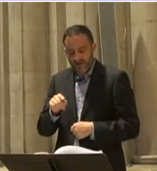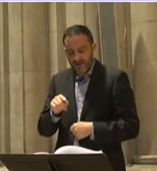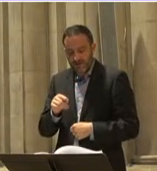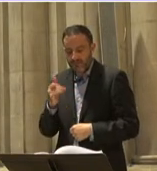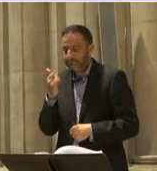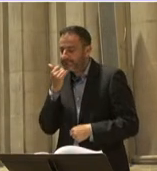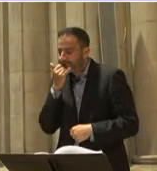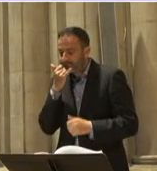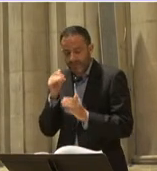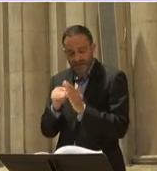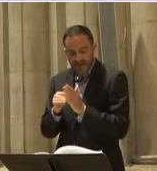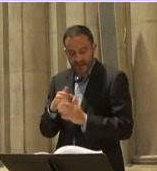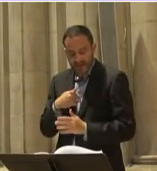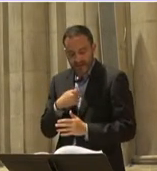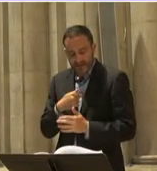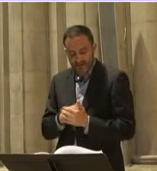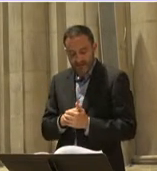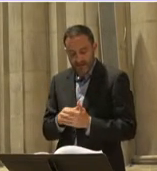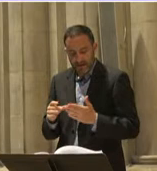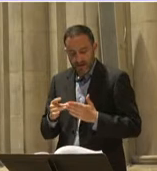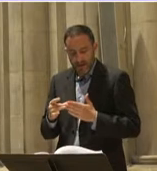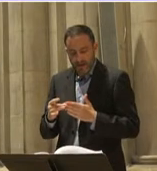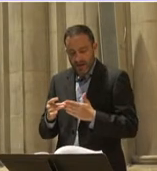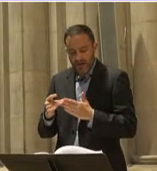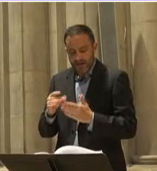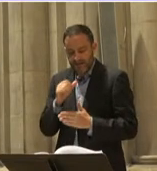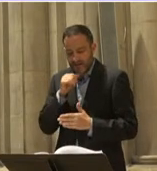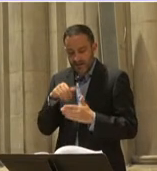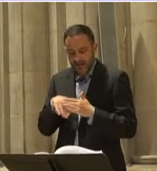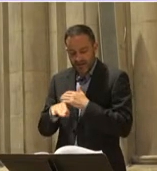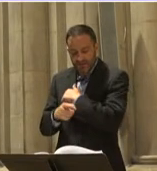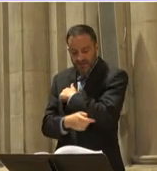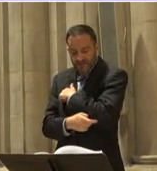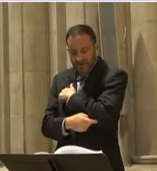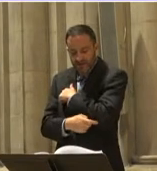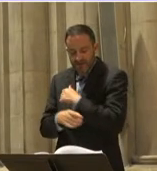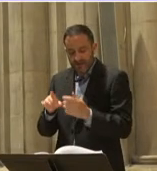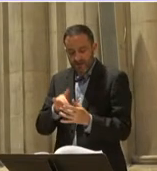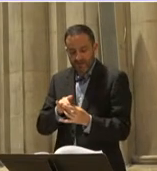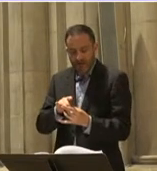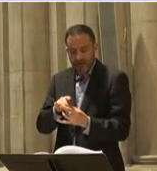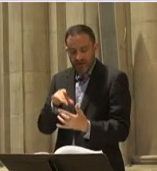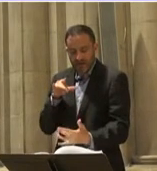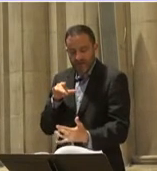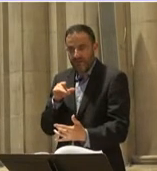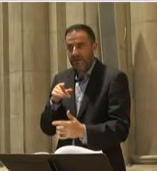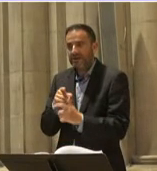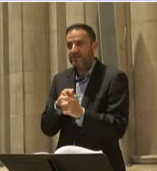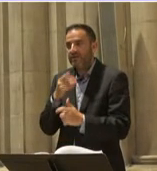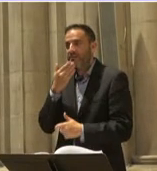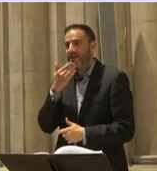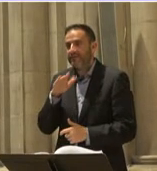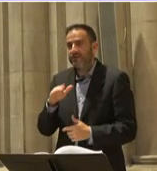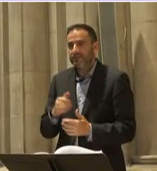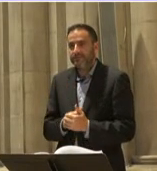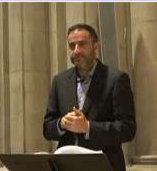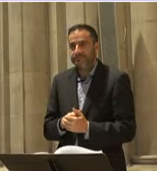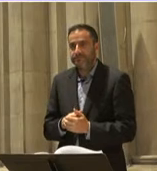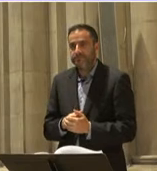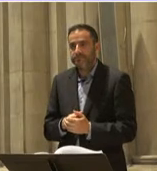forgive those who trespass against us. And lead us not into temptation, but deliver us from